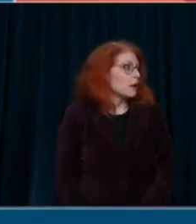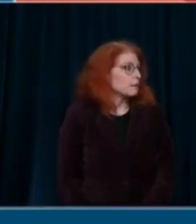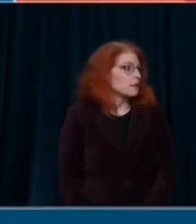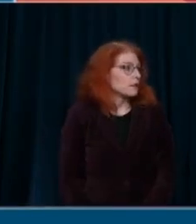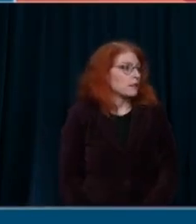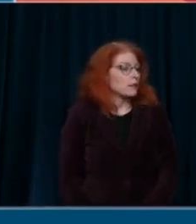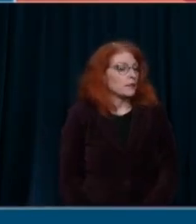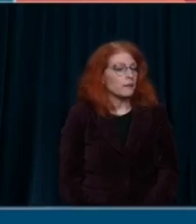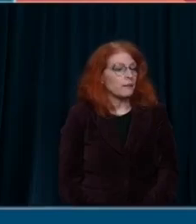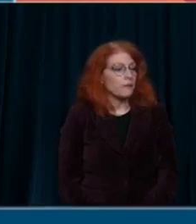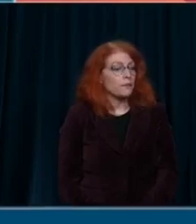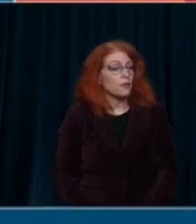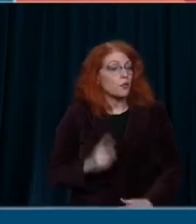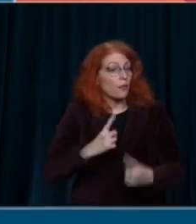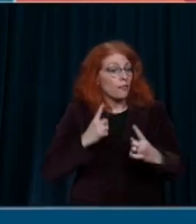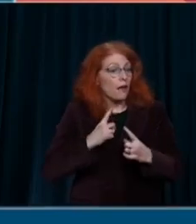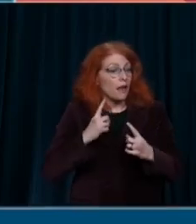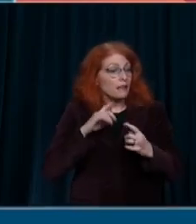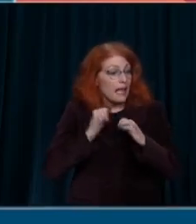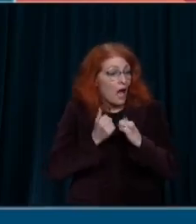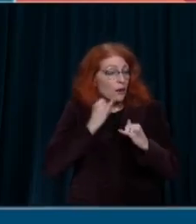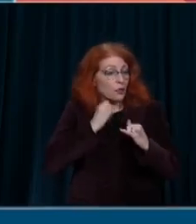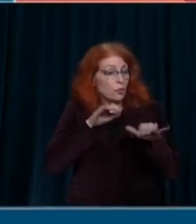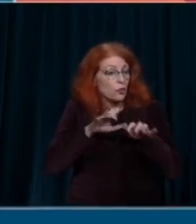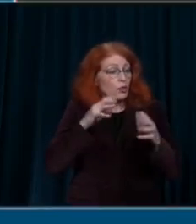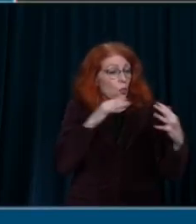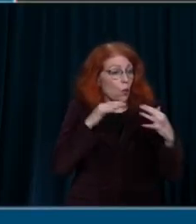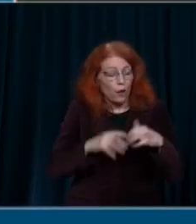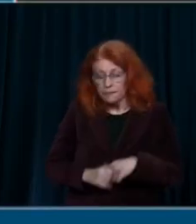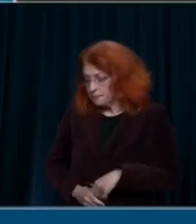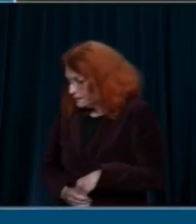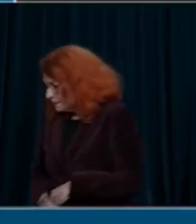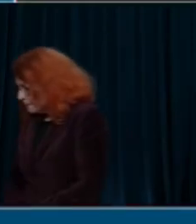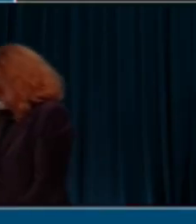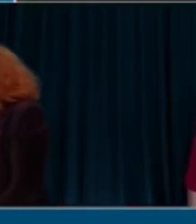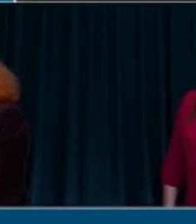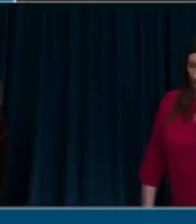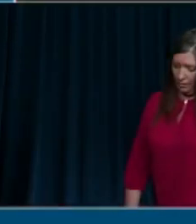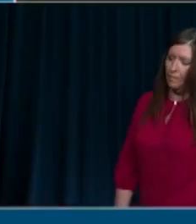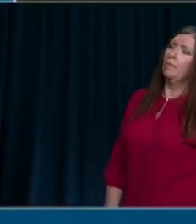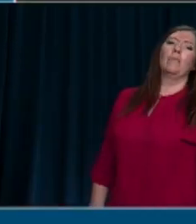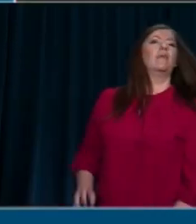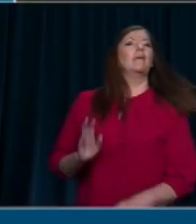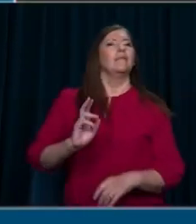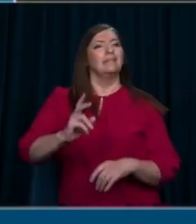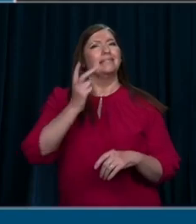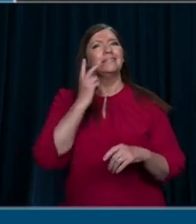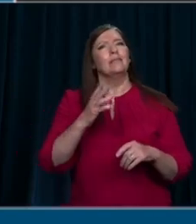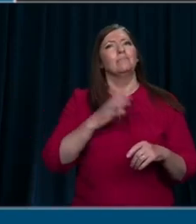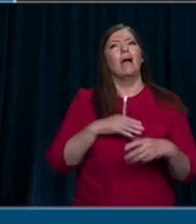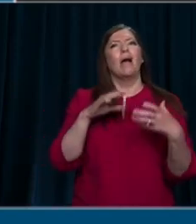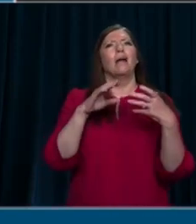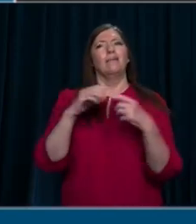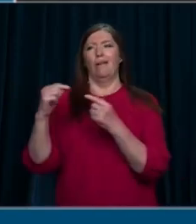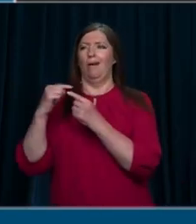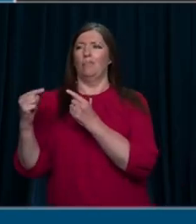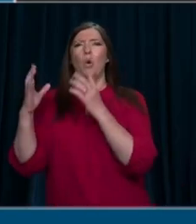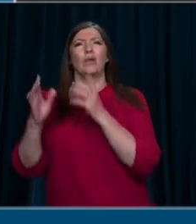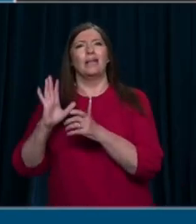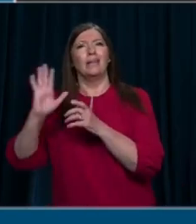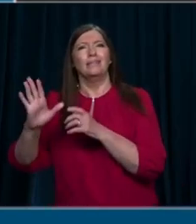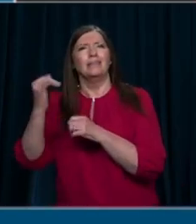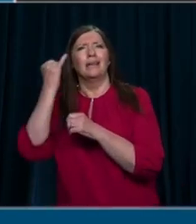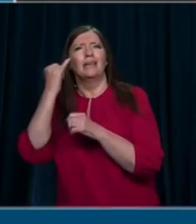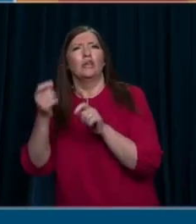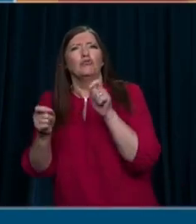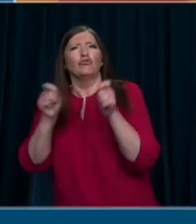Mr. Davison, your thoughts on how Israel is conducting its war? Well, there you see the vicissitudinous disposition of my opponent. He changed